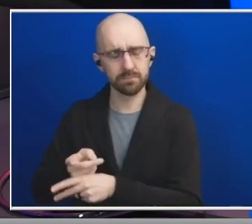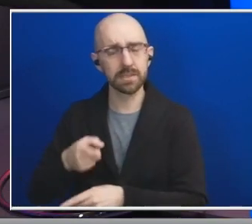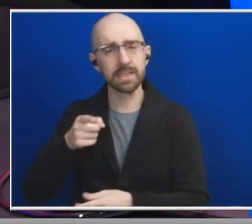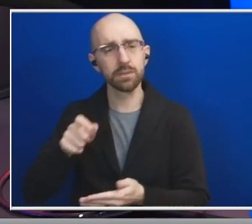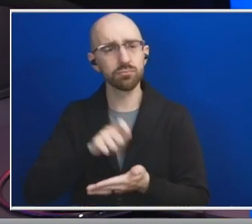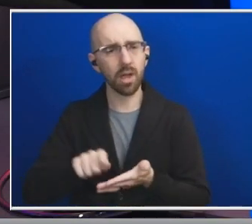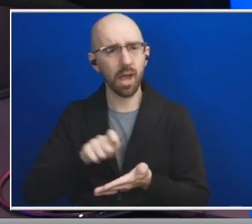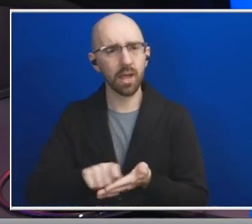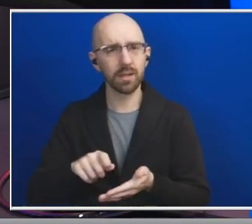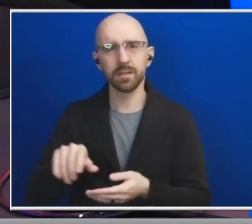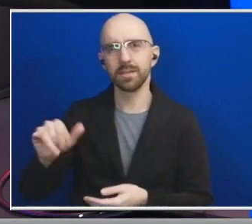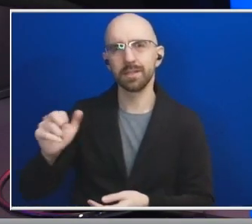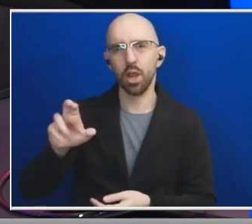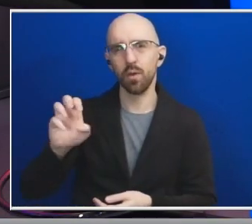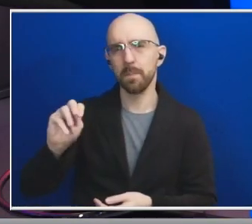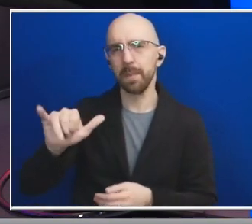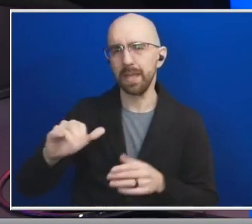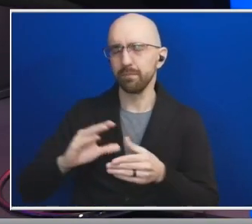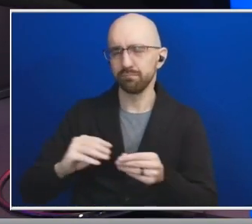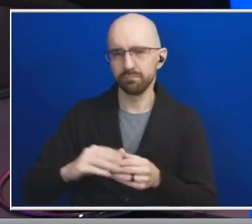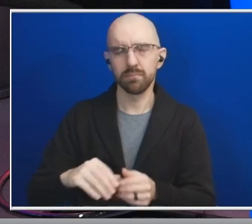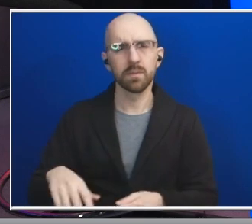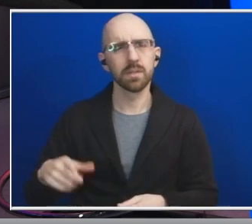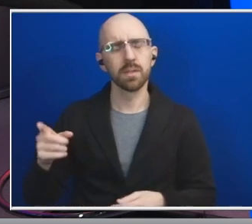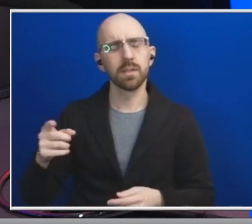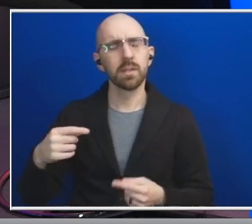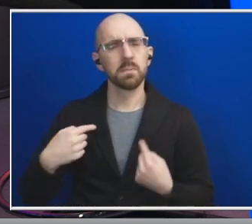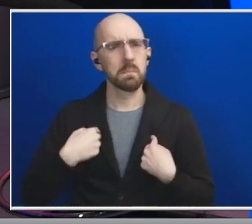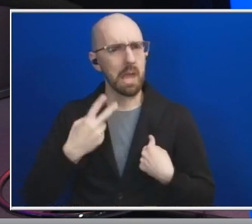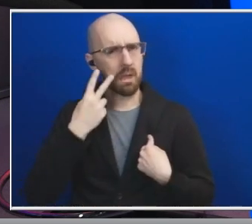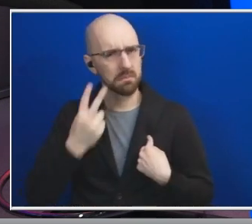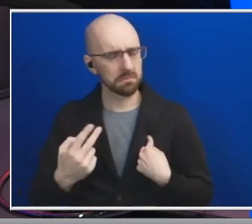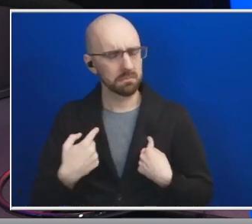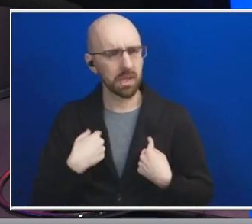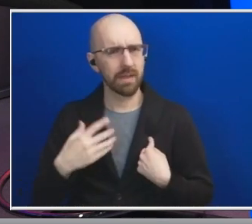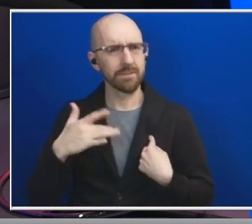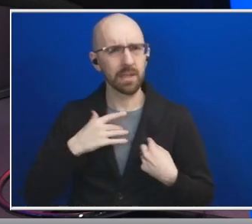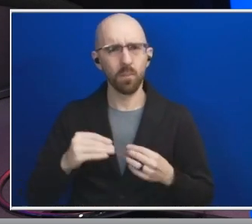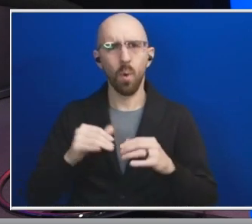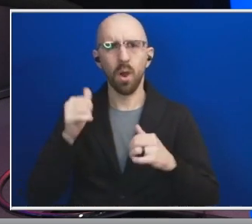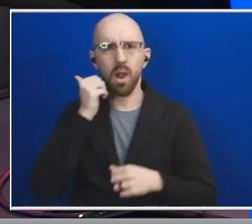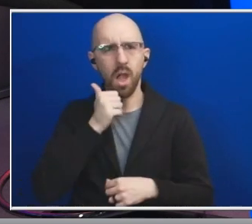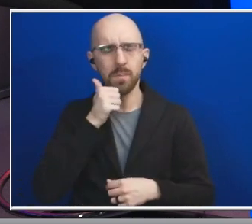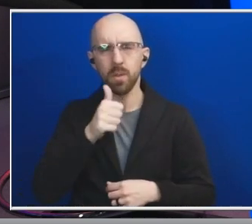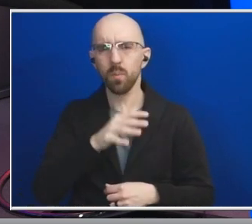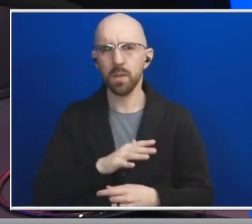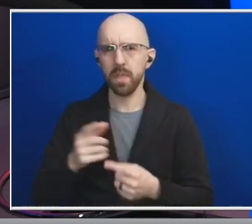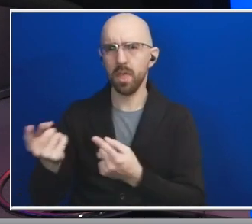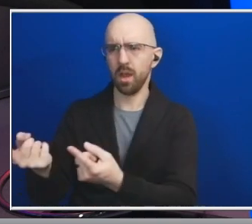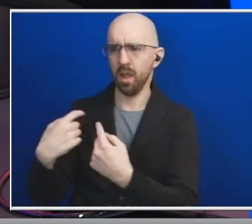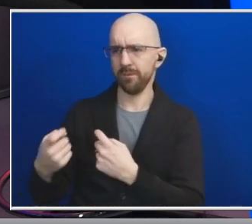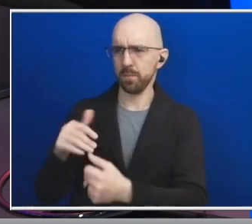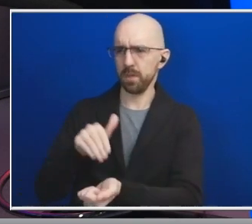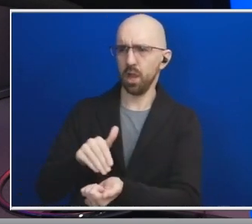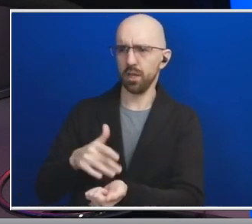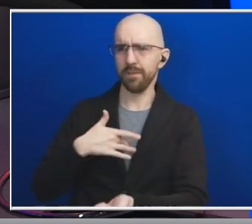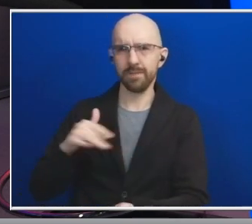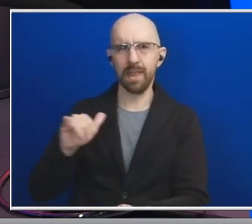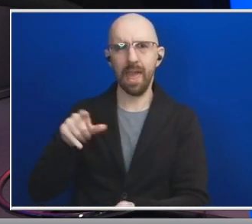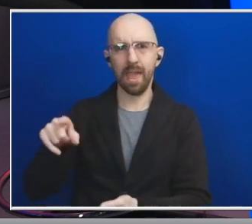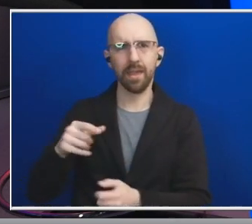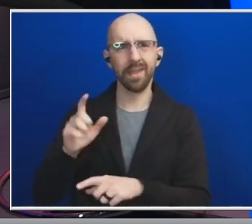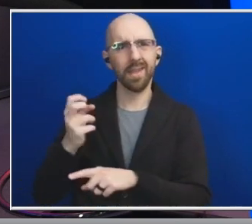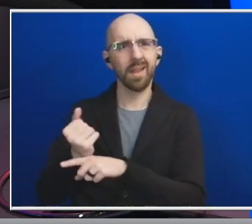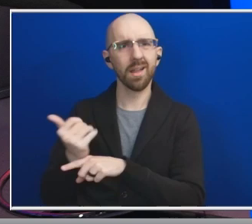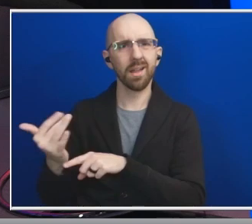Yenser, anecdotally, I feel like it's more common for the women in my life to come home from the doctor feeling like they were almost gaslit. A lot of,